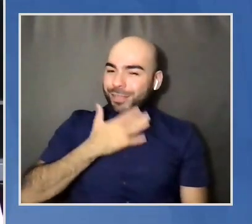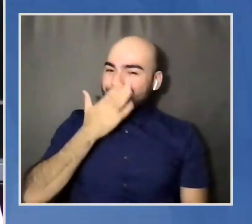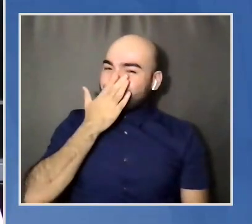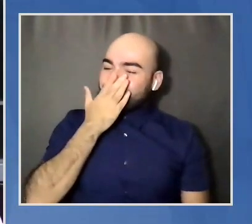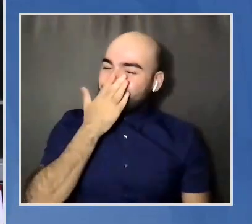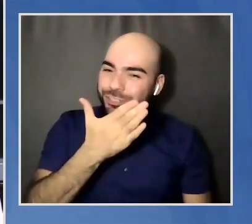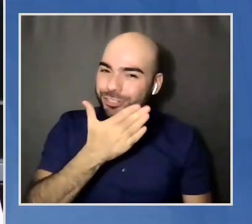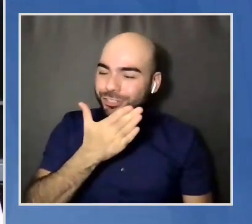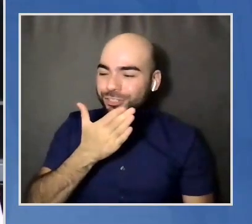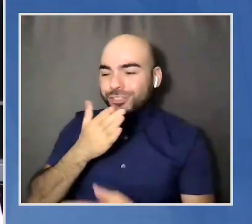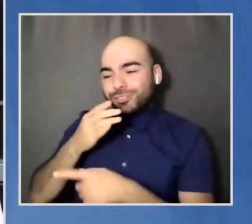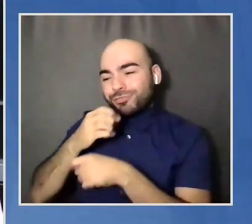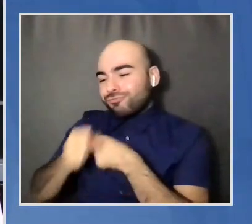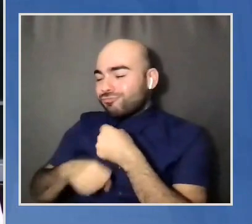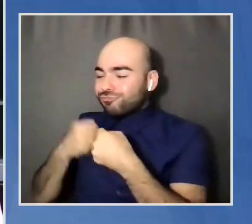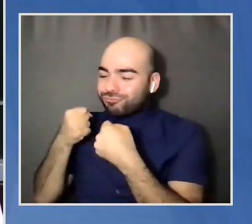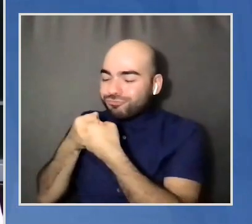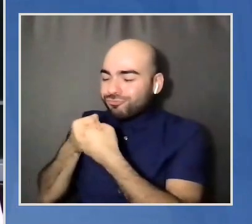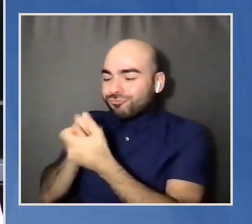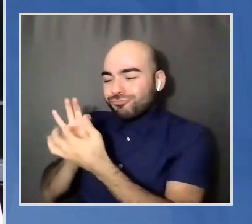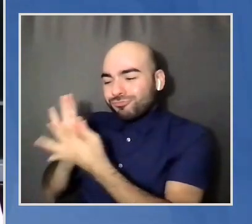partnership with the